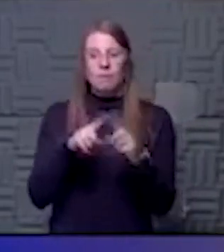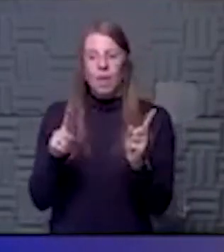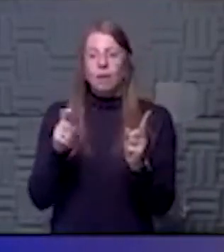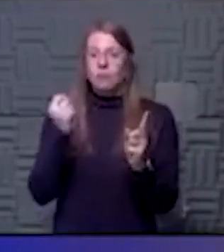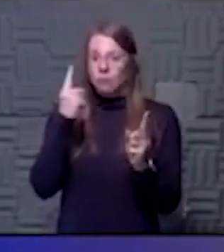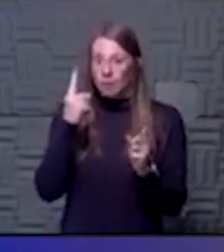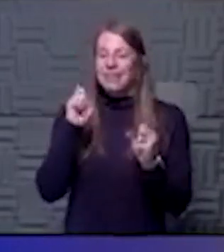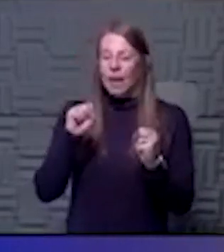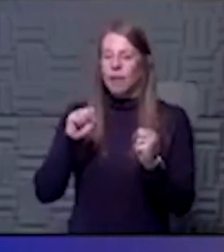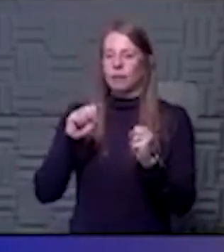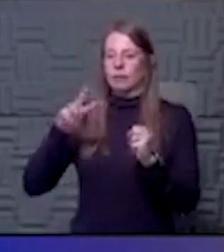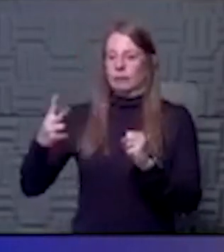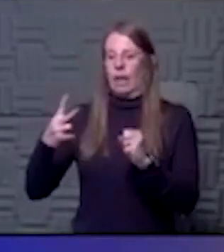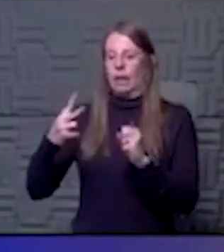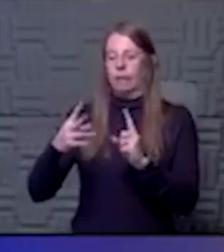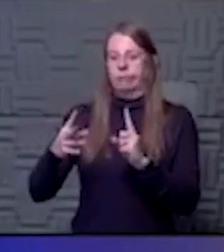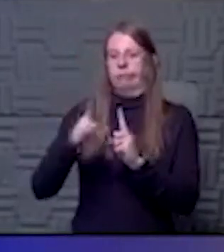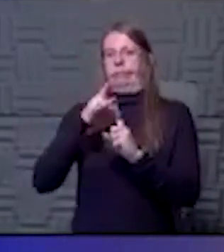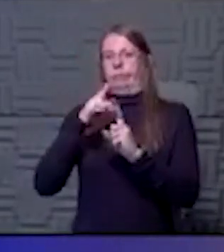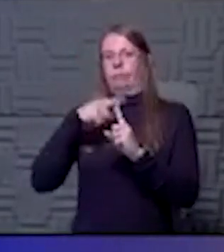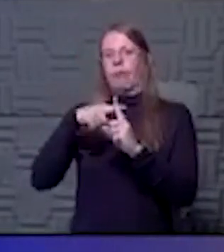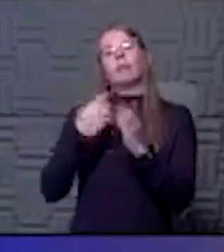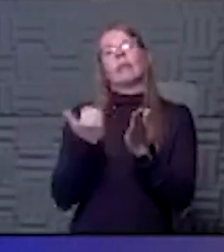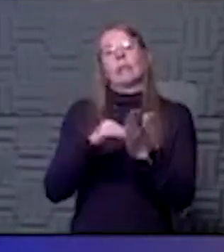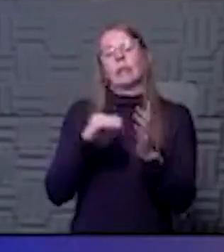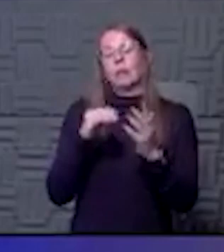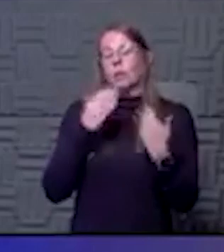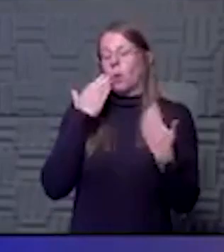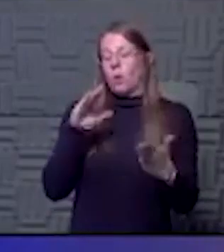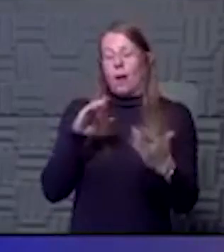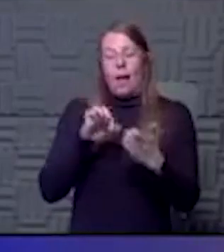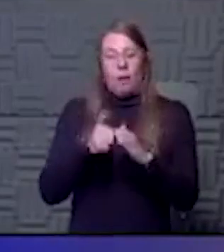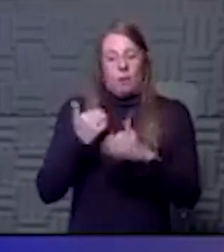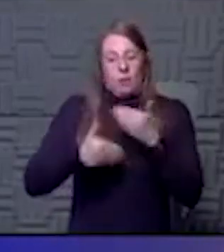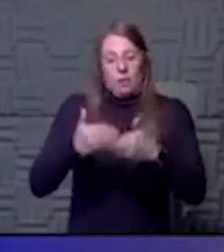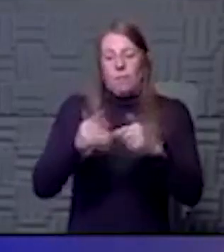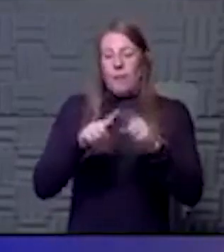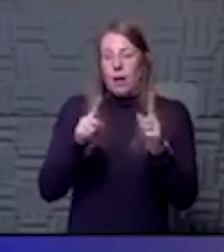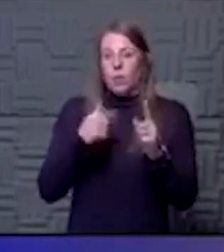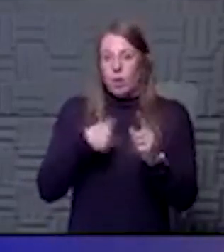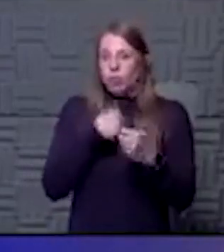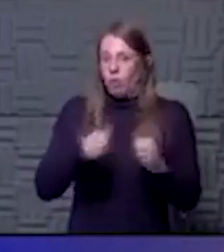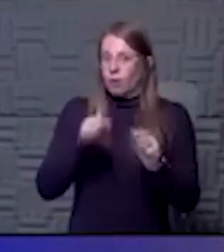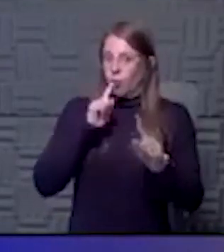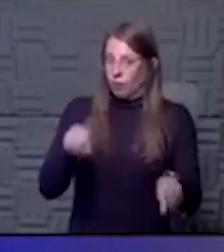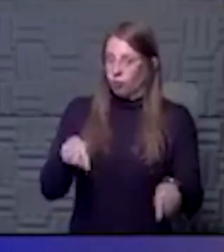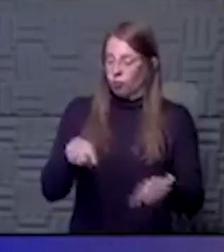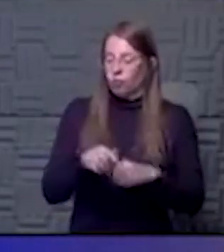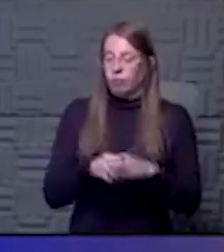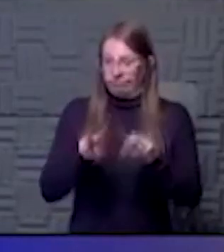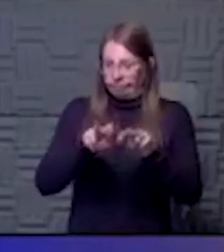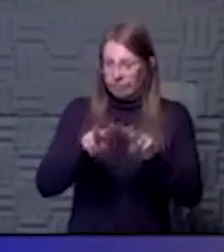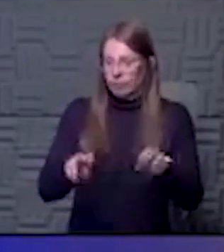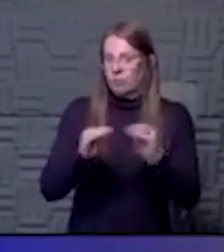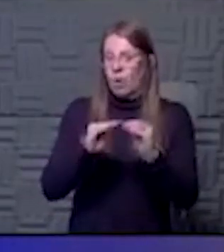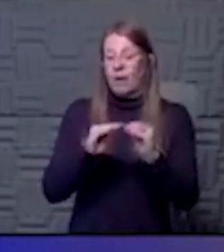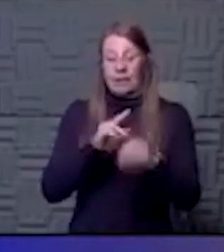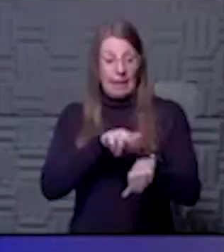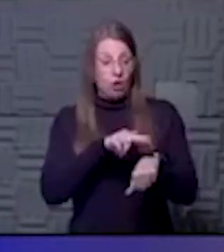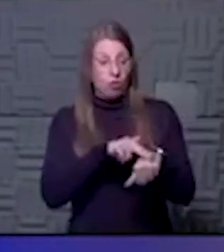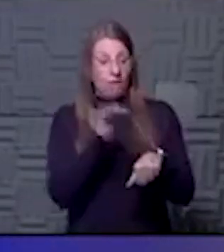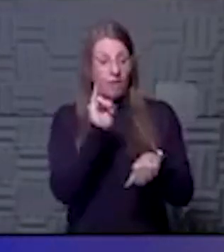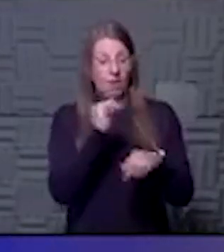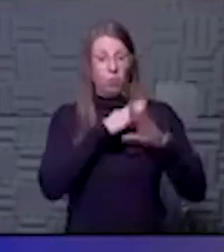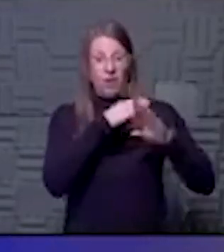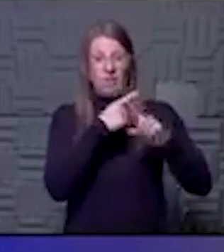get reinfection. So we don't know how all of this will play out. Those will be questions moving forward that we are trying to answer. How much does natural infection